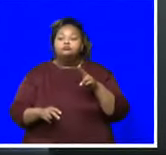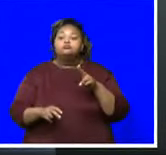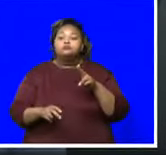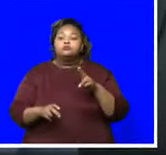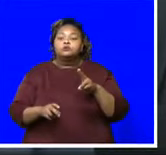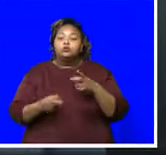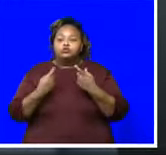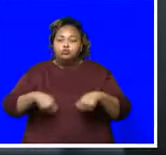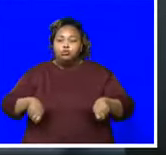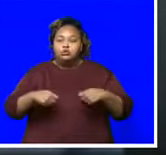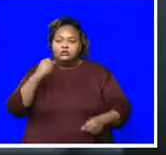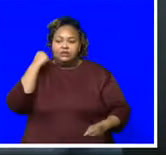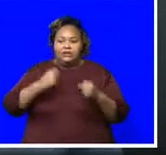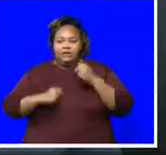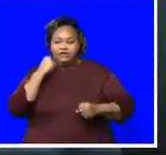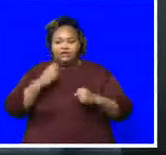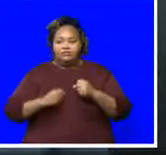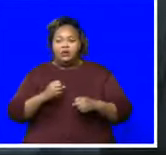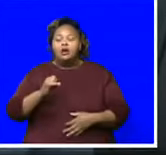the first athlete.